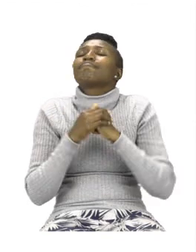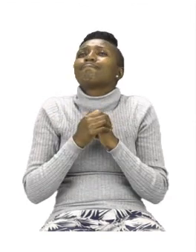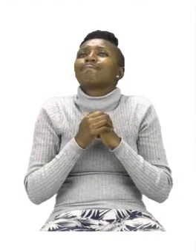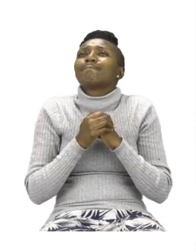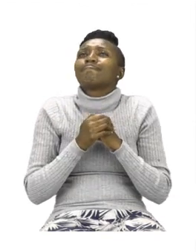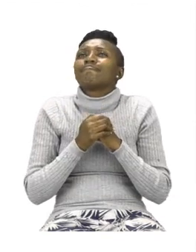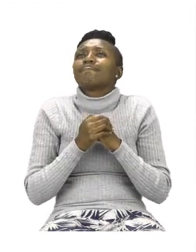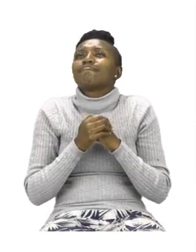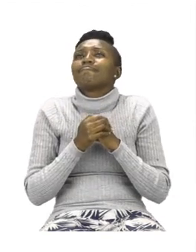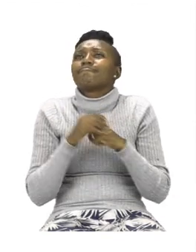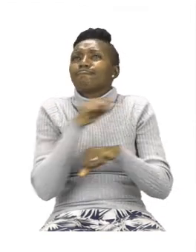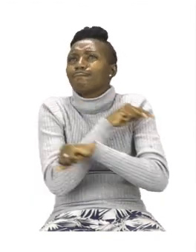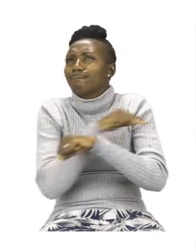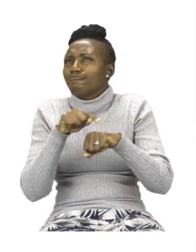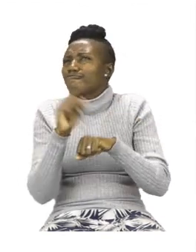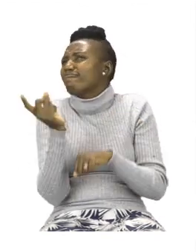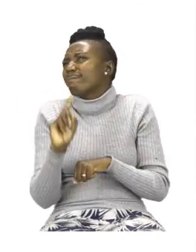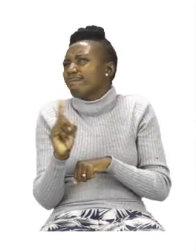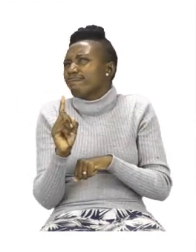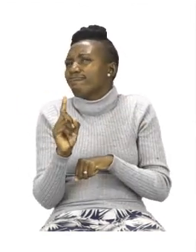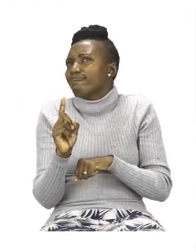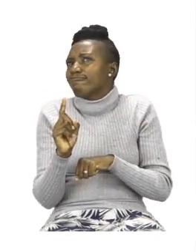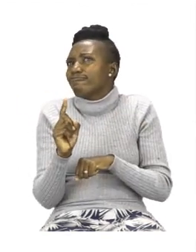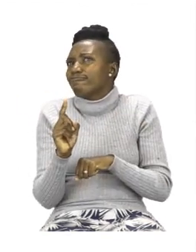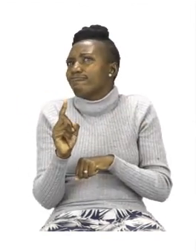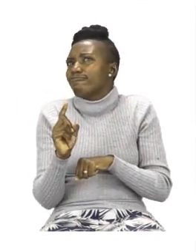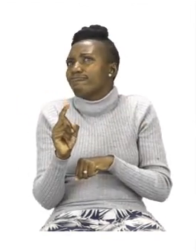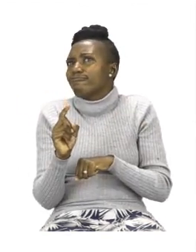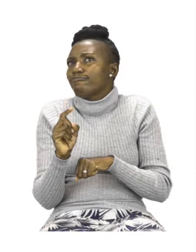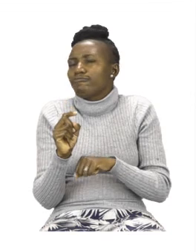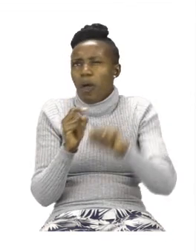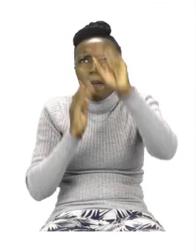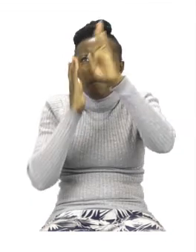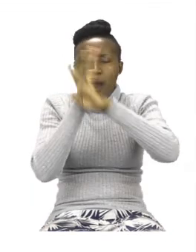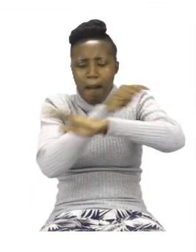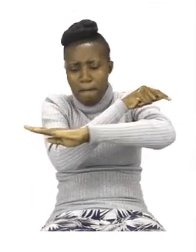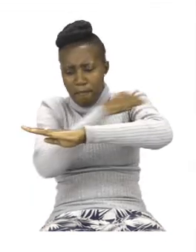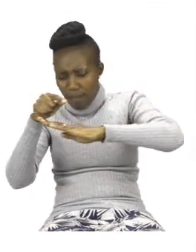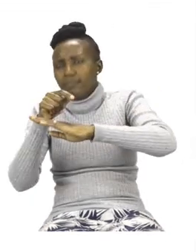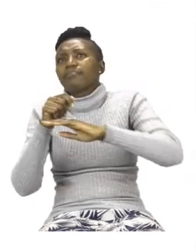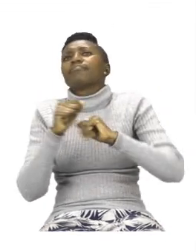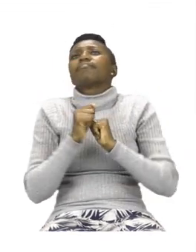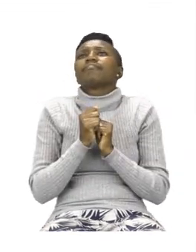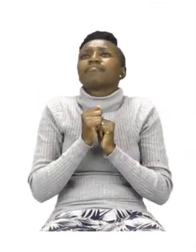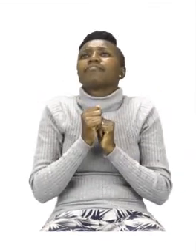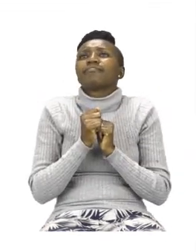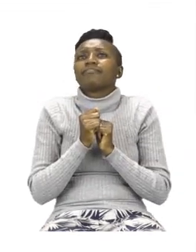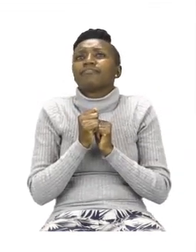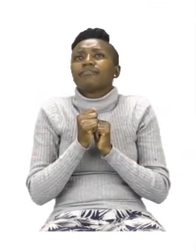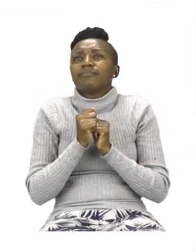is used for two main things. One, to draw straight lines. When you are drawing with your